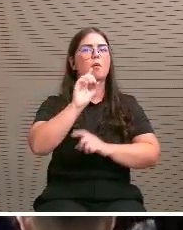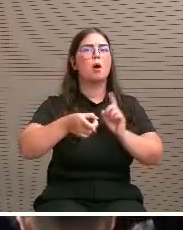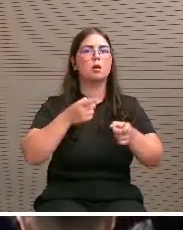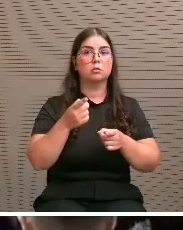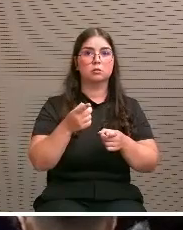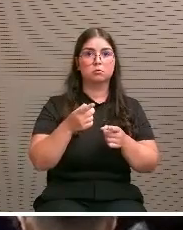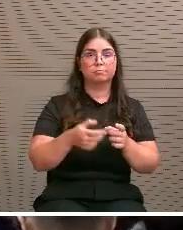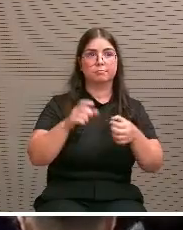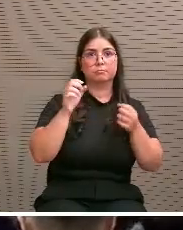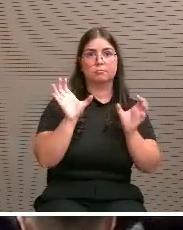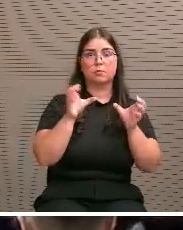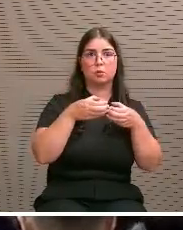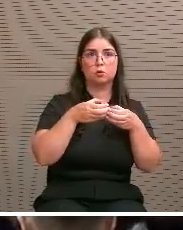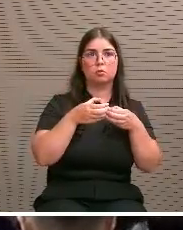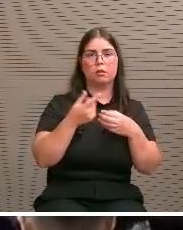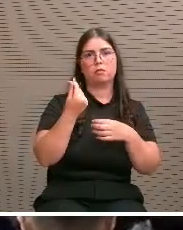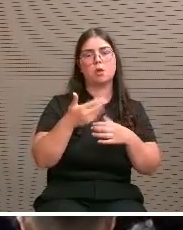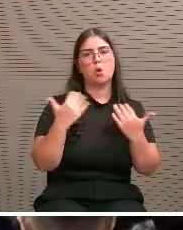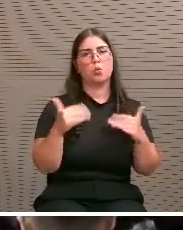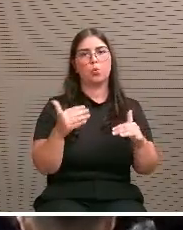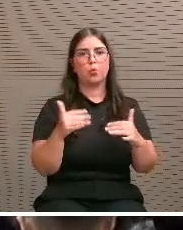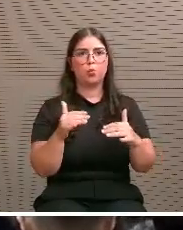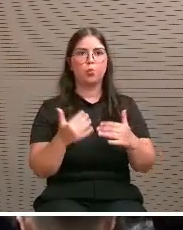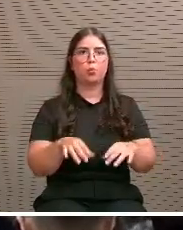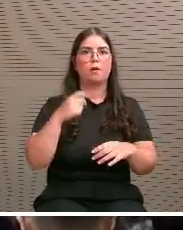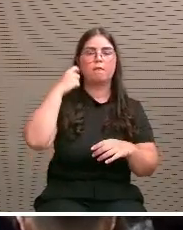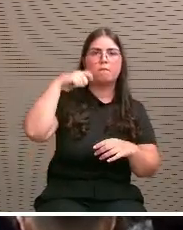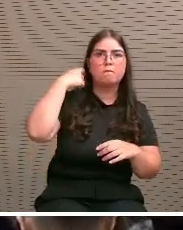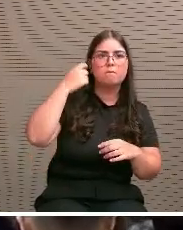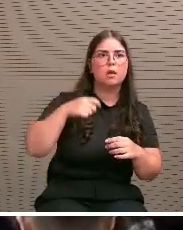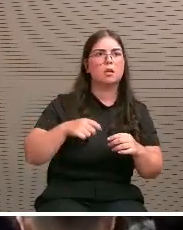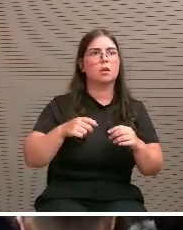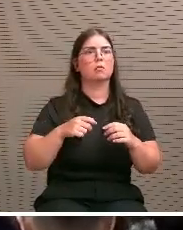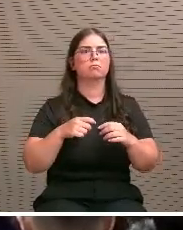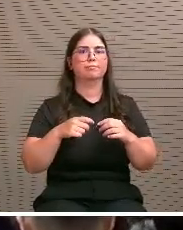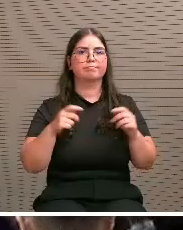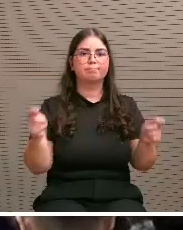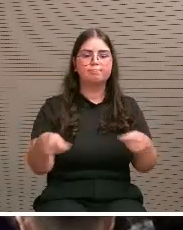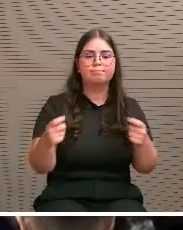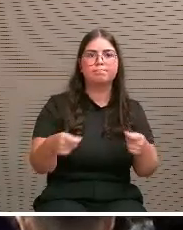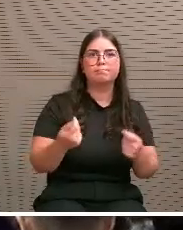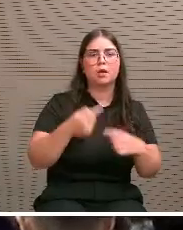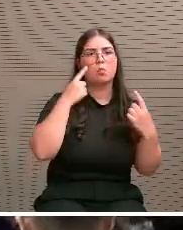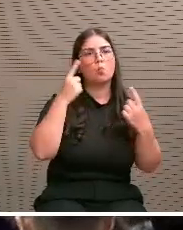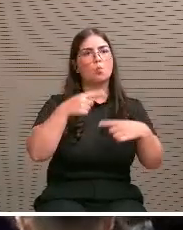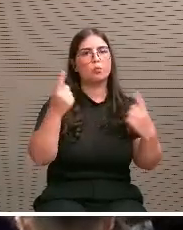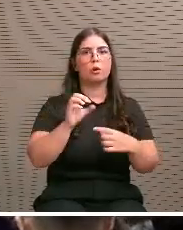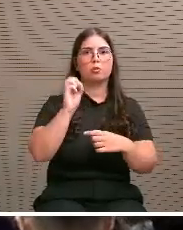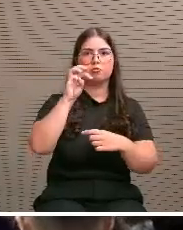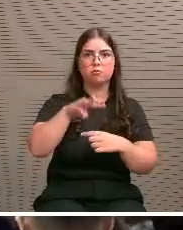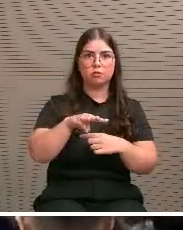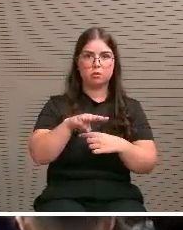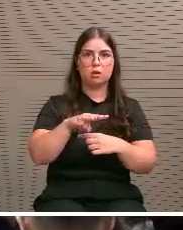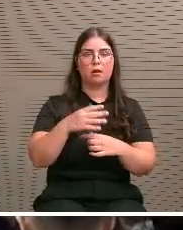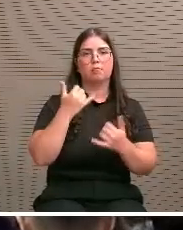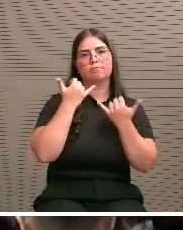got movies made. They had advertising in order to show you how dangerous it was. They took Hollywood scriptwriters who